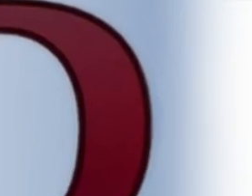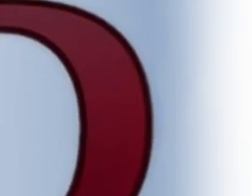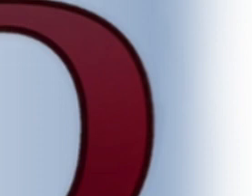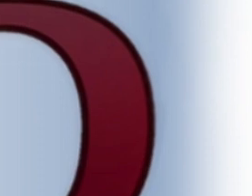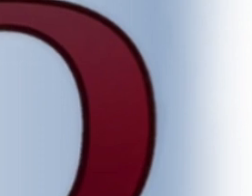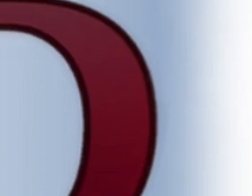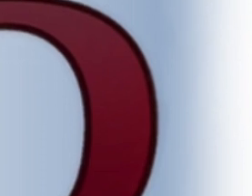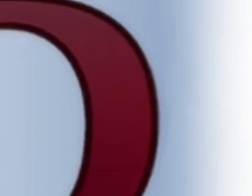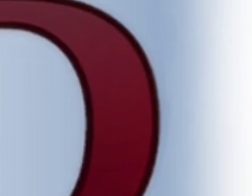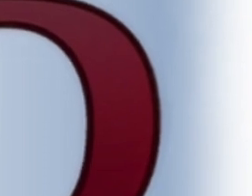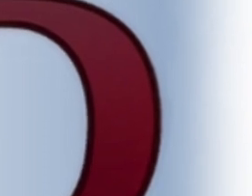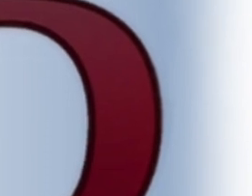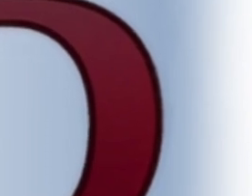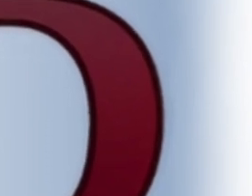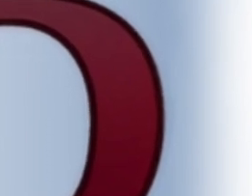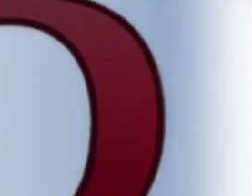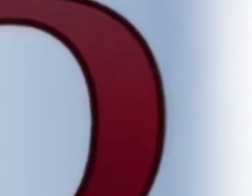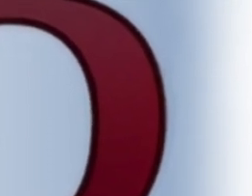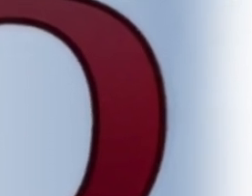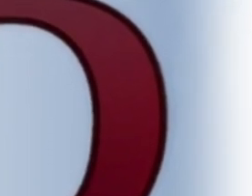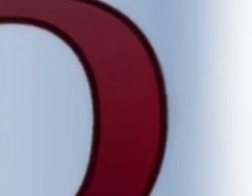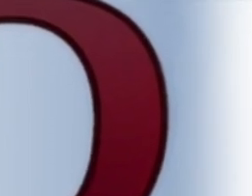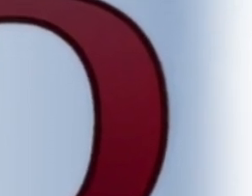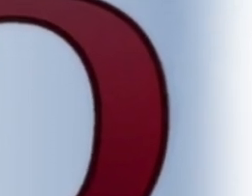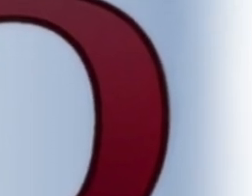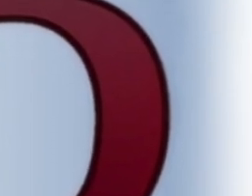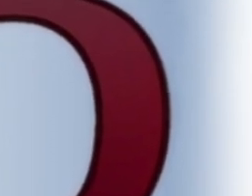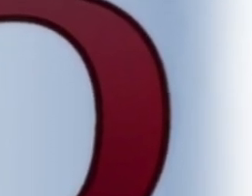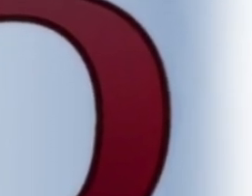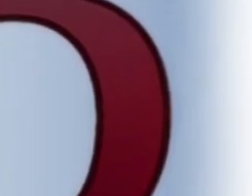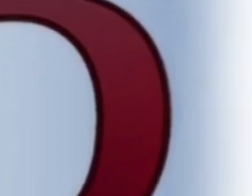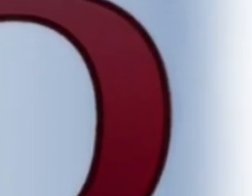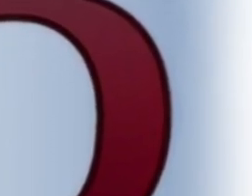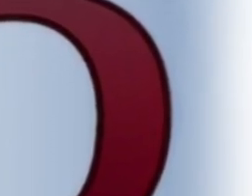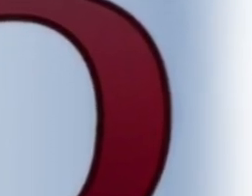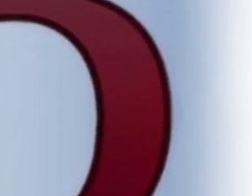stay passionate, and keep making a difference. Thank you, and see you at our next event.